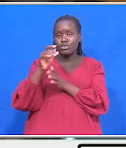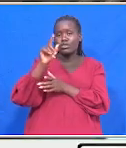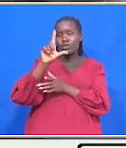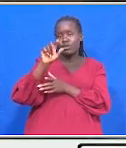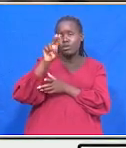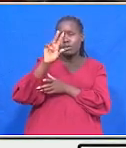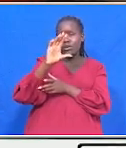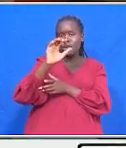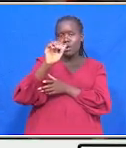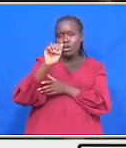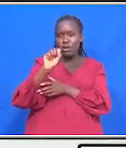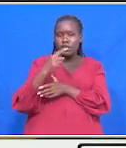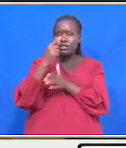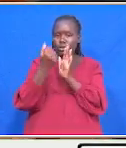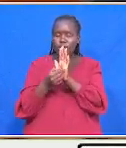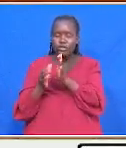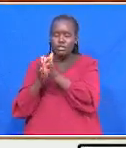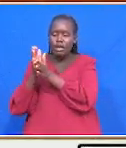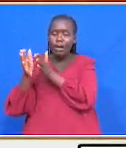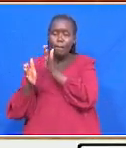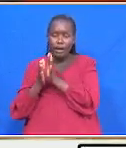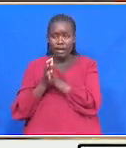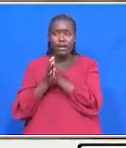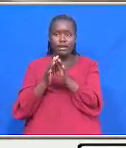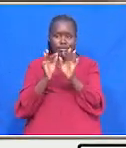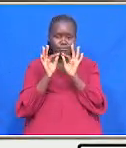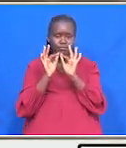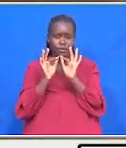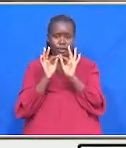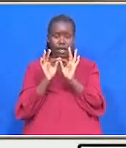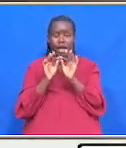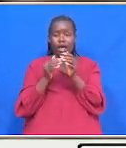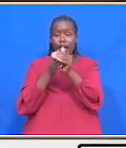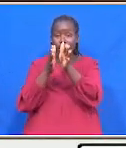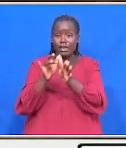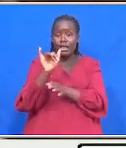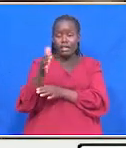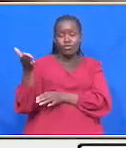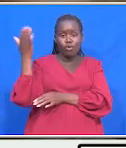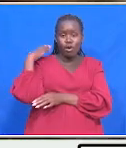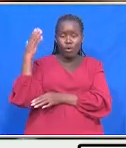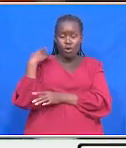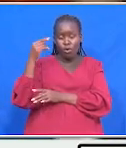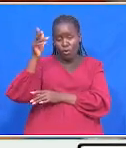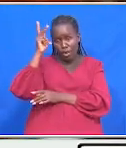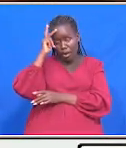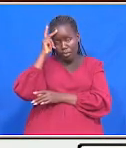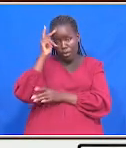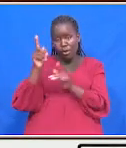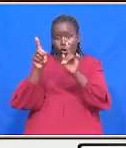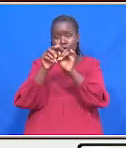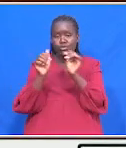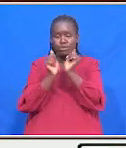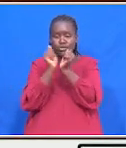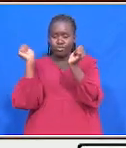alisema yalikuwa yametayarishwa kwa umakinifu. Kiongozi huyo wa zamani wa Kiambu hata hivyo aliachelewa